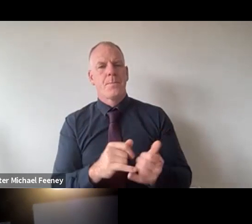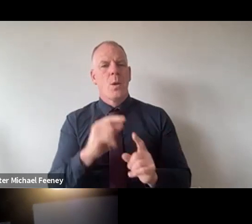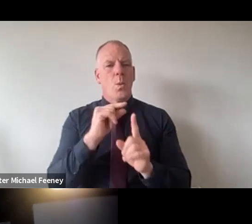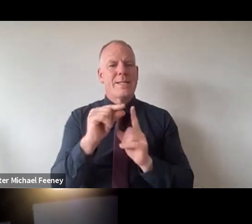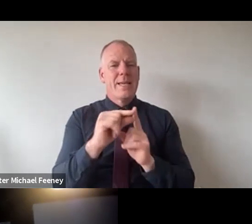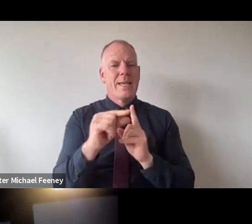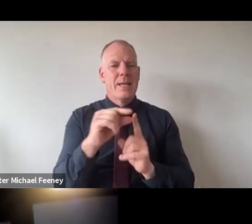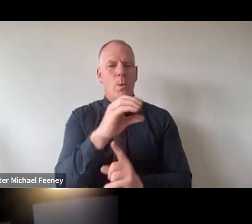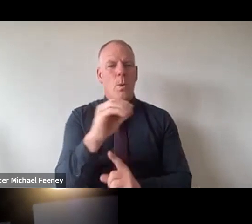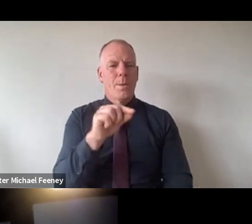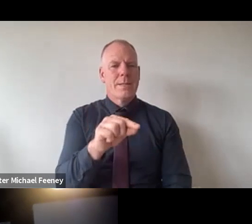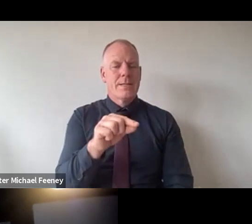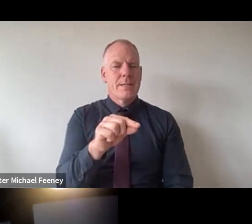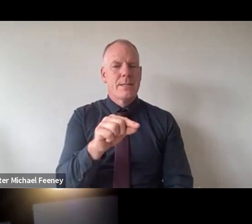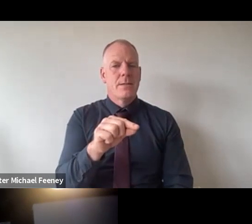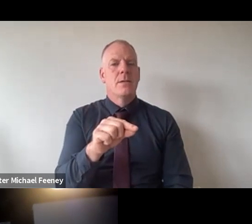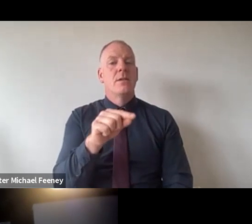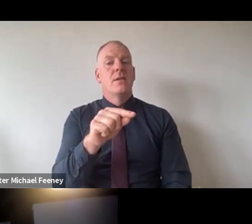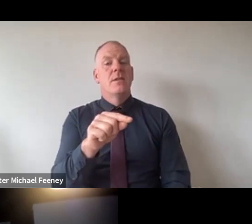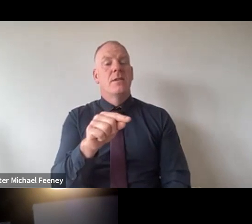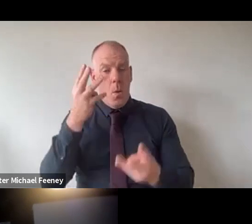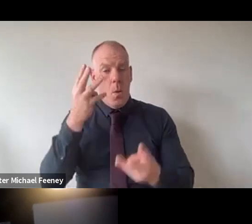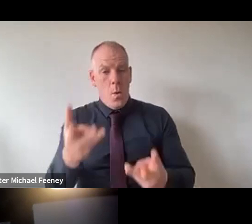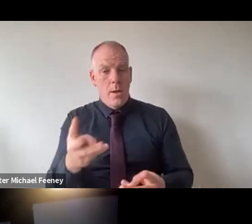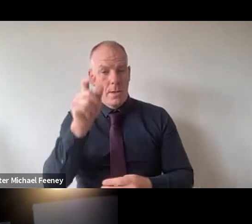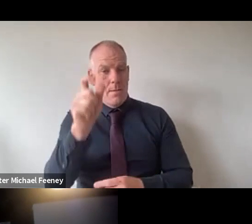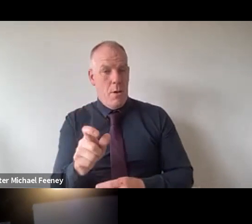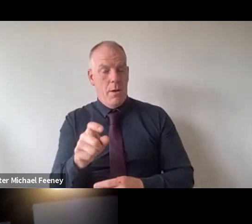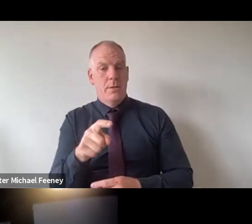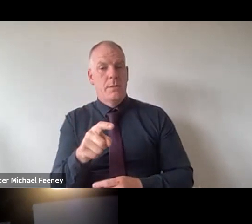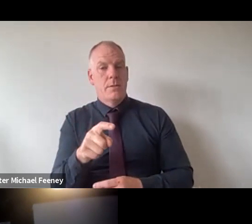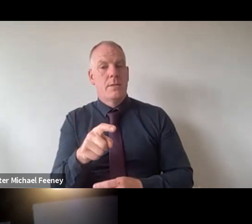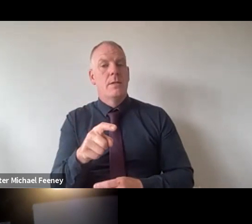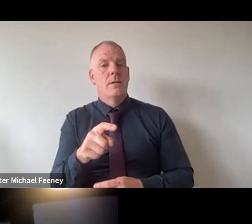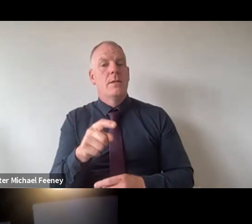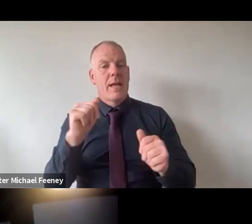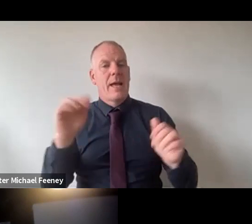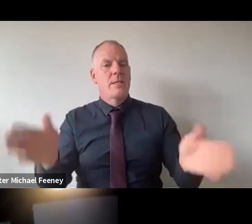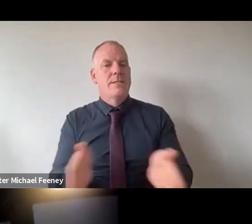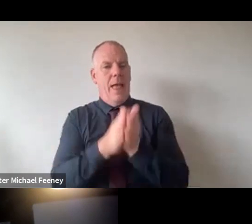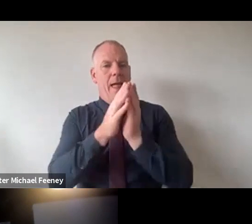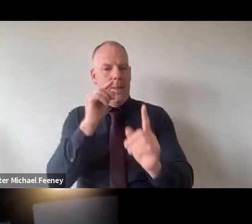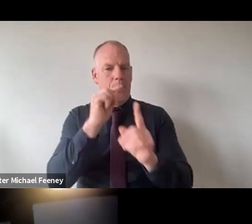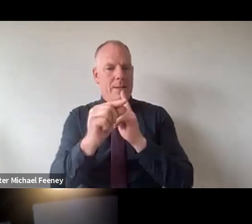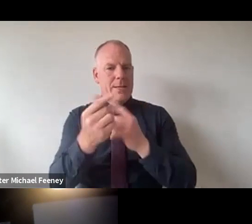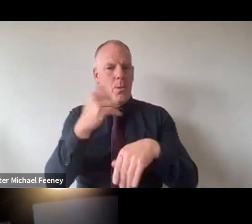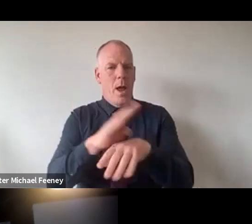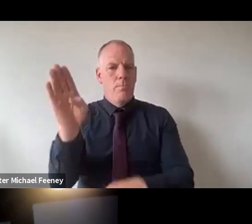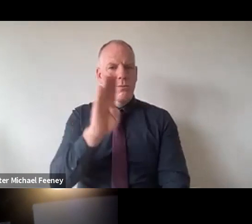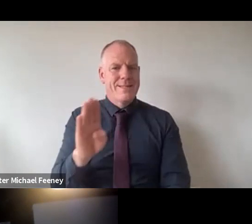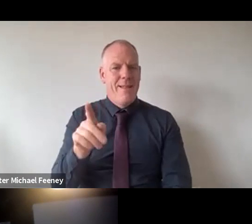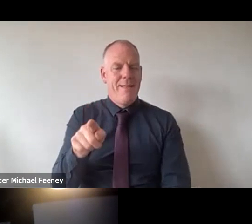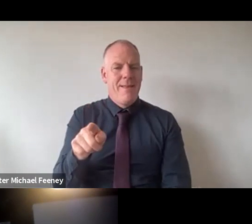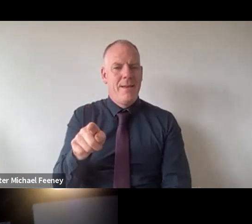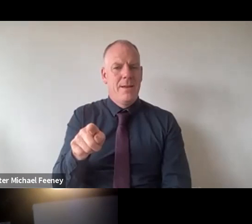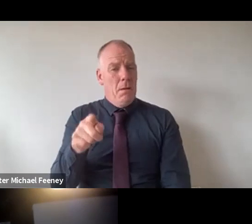company. And the whiskey company basically were looking for someone to go over to sell the brand of the whiskey in Brazil. And he said, you'd